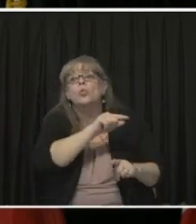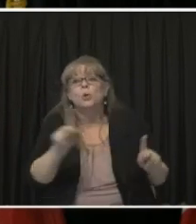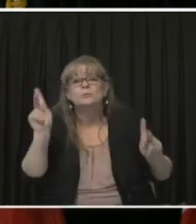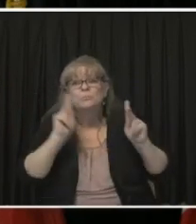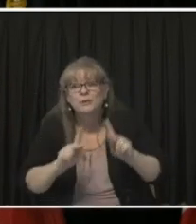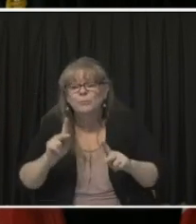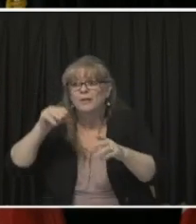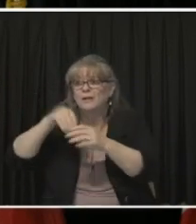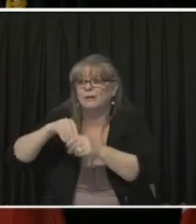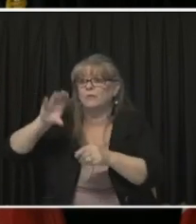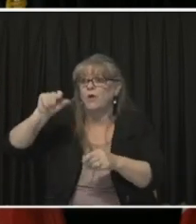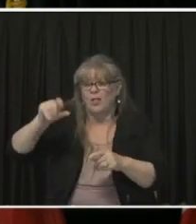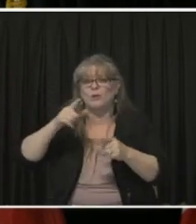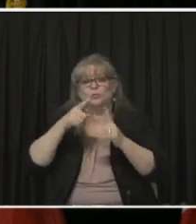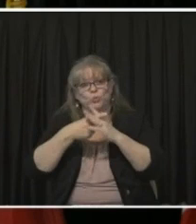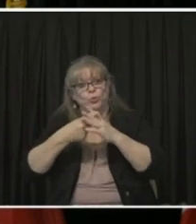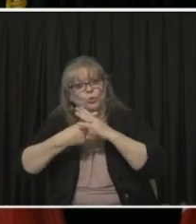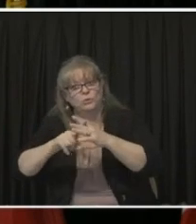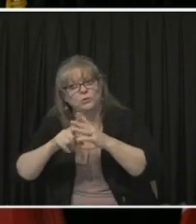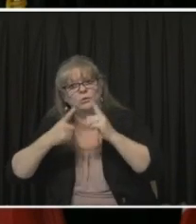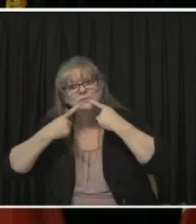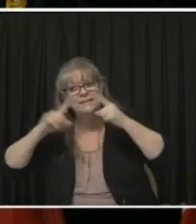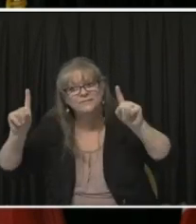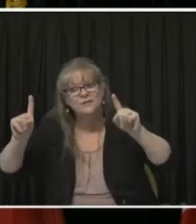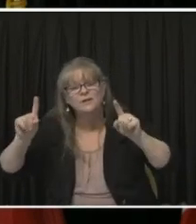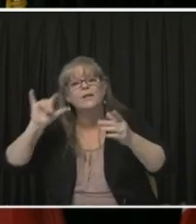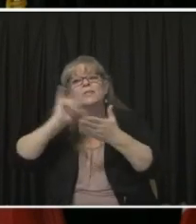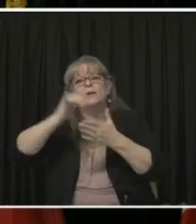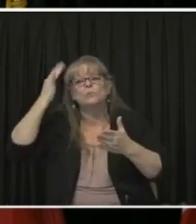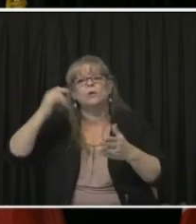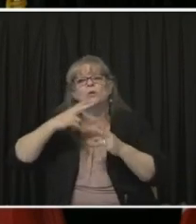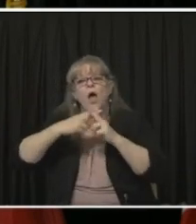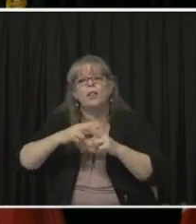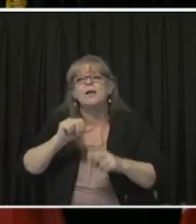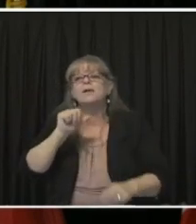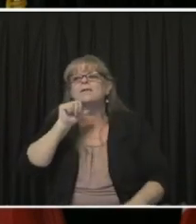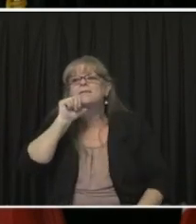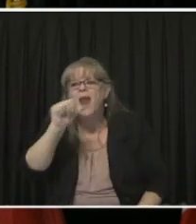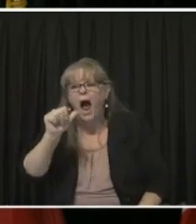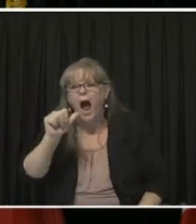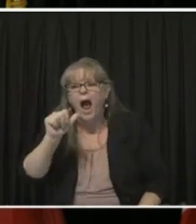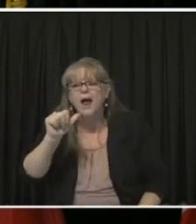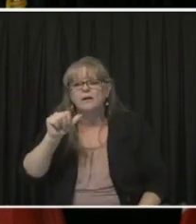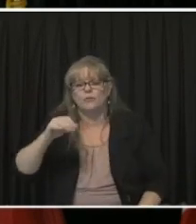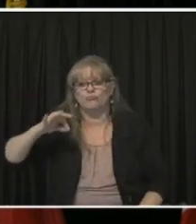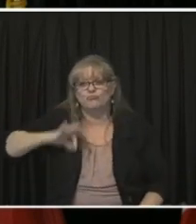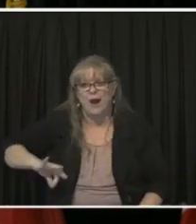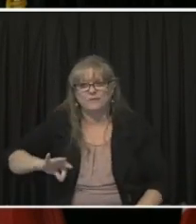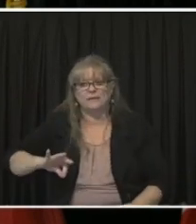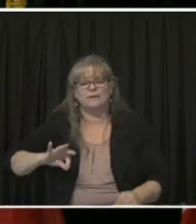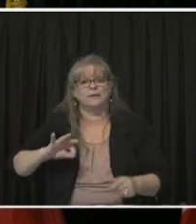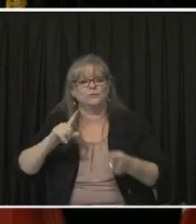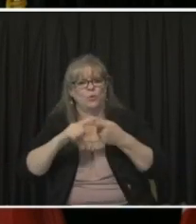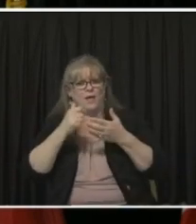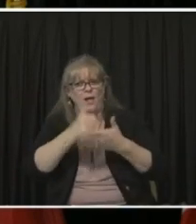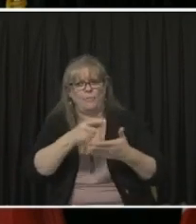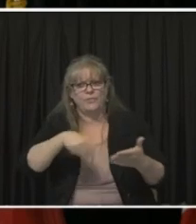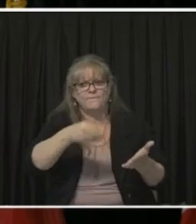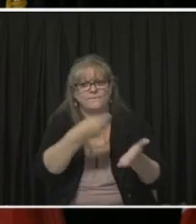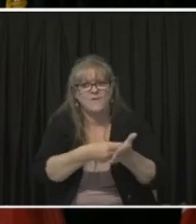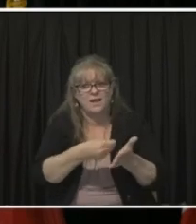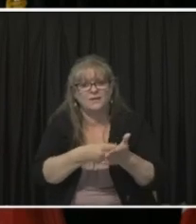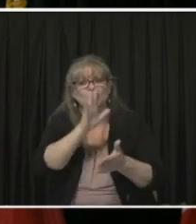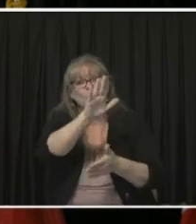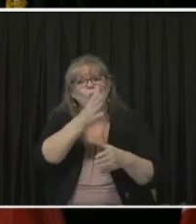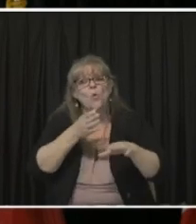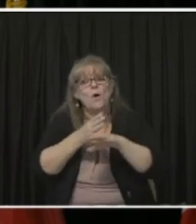we set up the nonprofit relief fund, HelpColoradoNow.org, raised over $16 million. They just distributed their